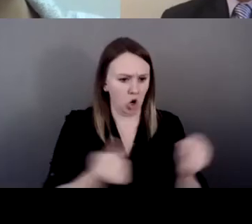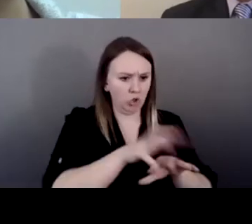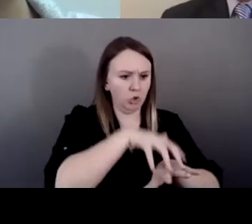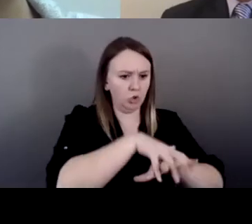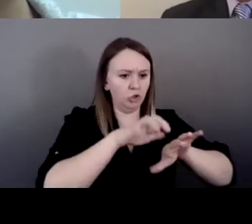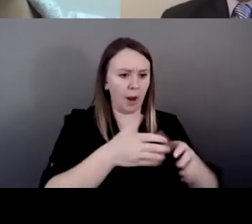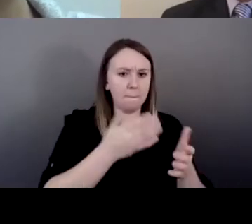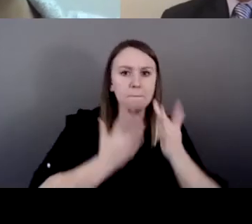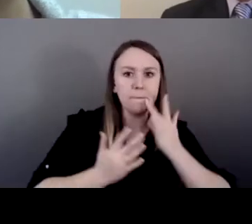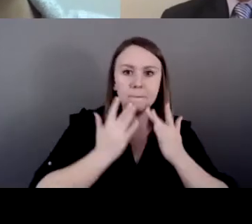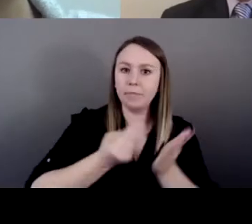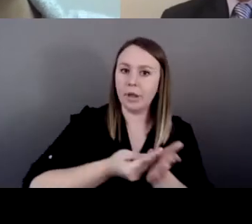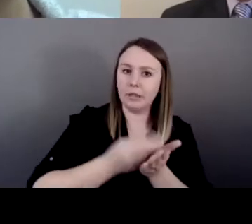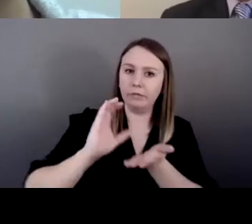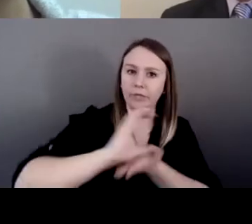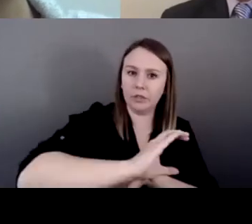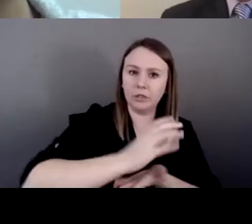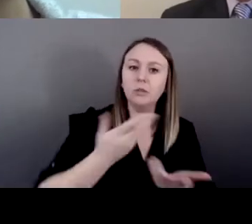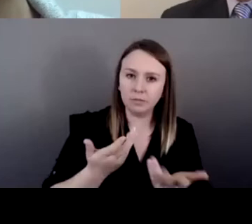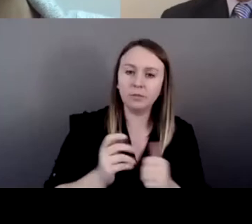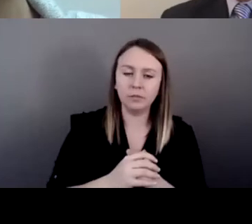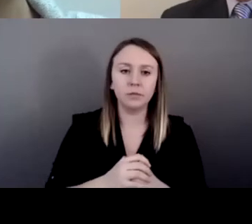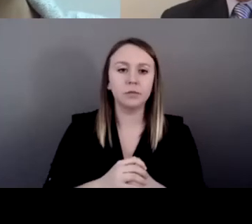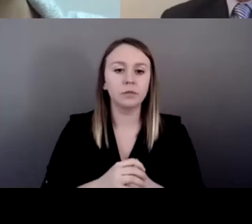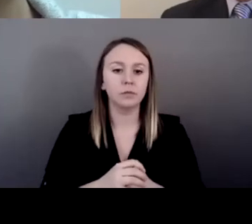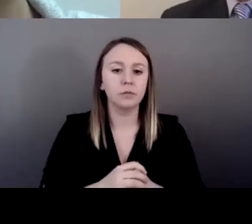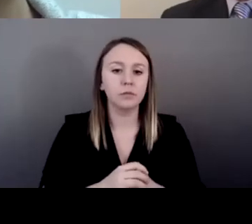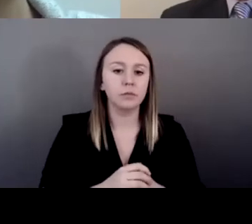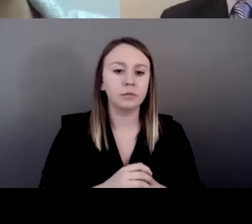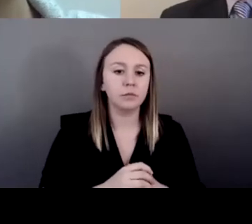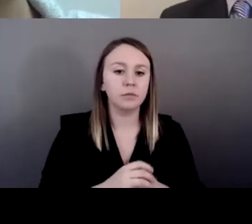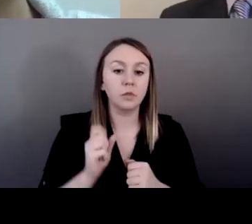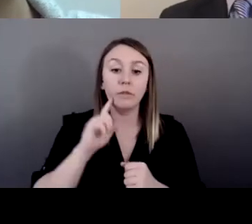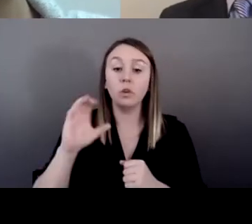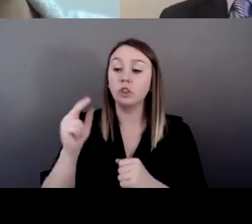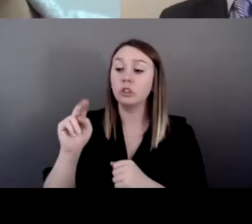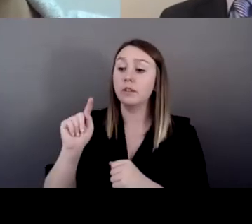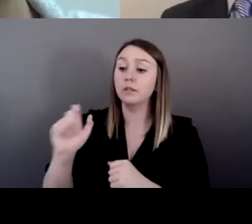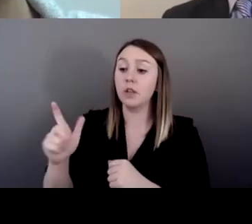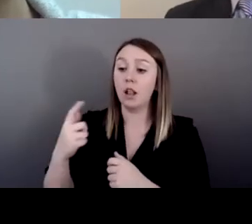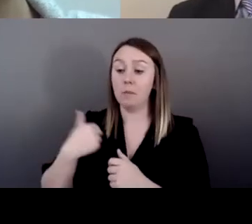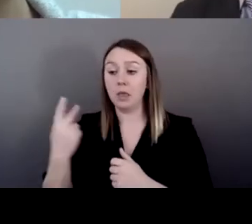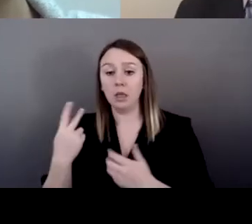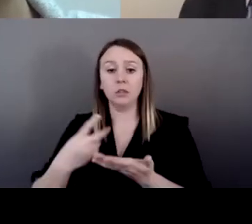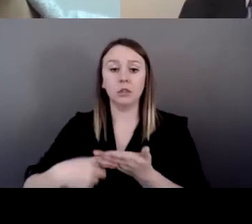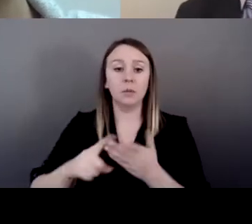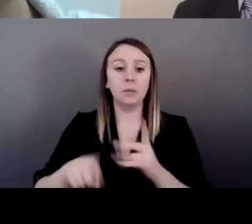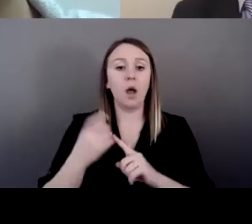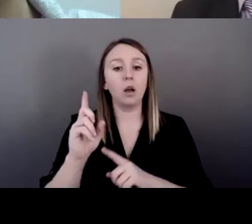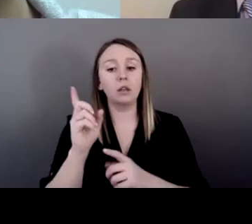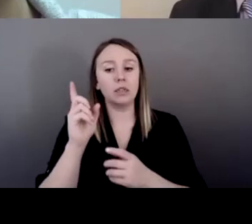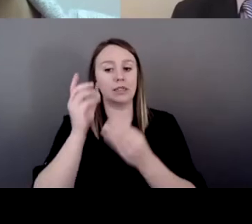the data on domestic violence, right? The most recent, I was doing the numbers, that's